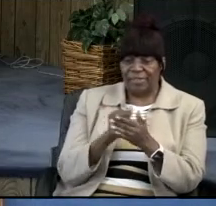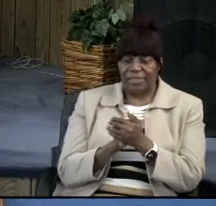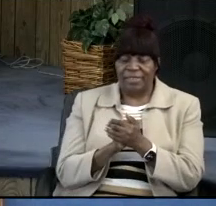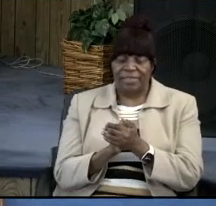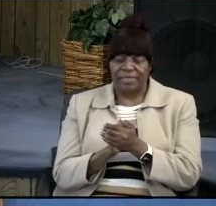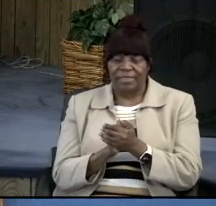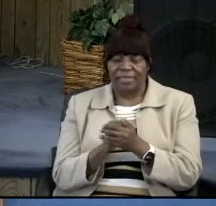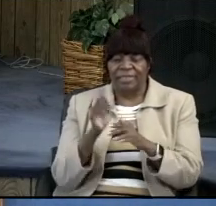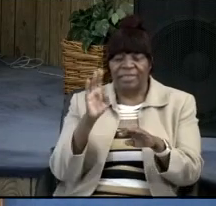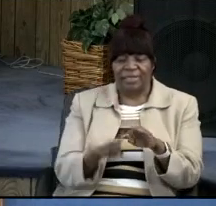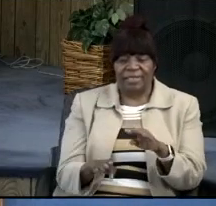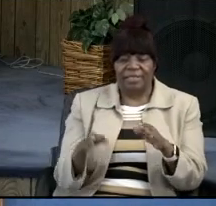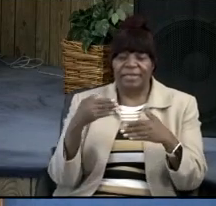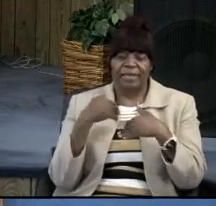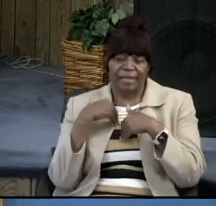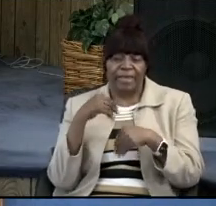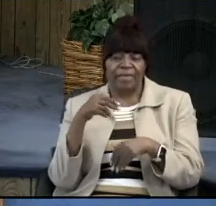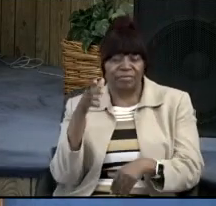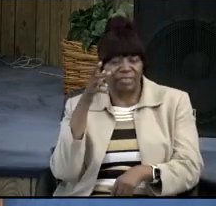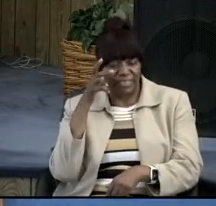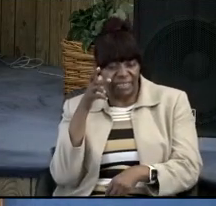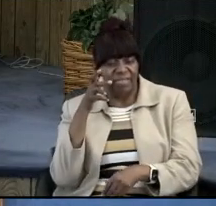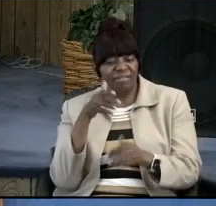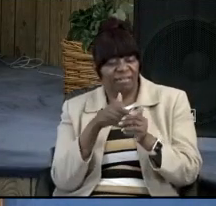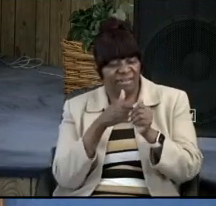than to have the devil leading out.